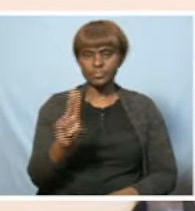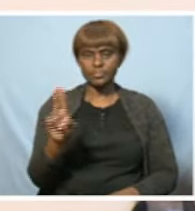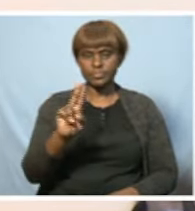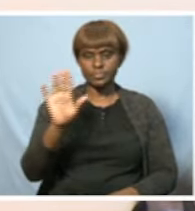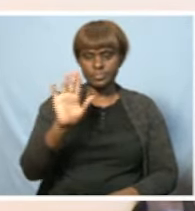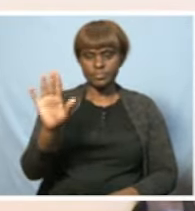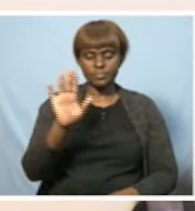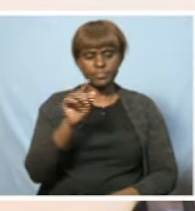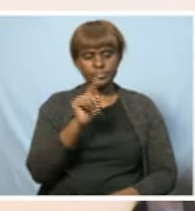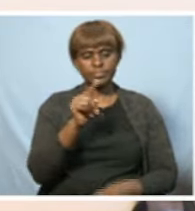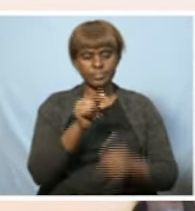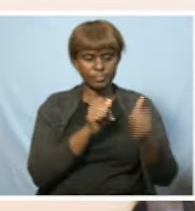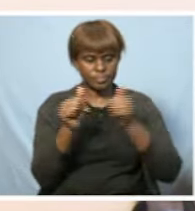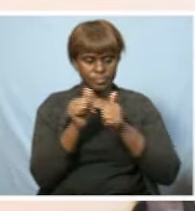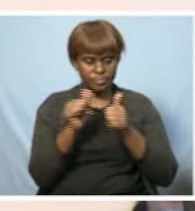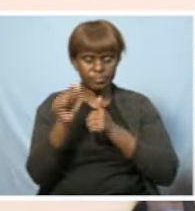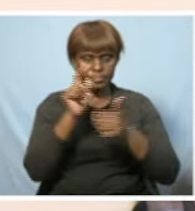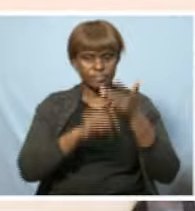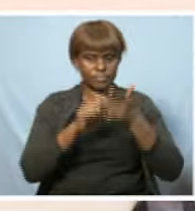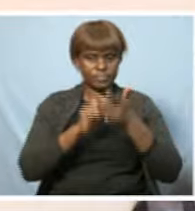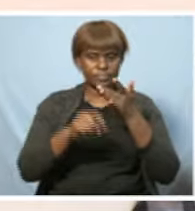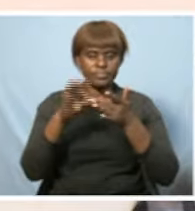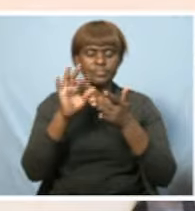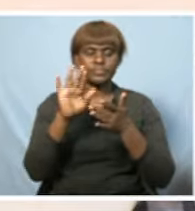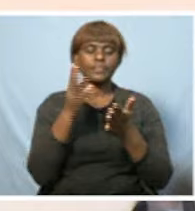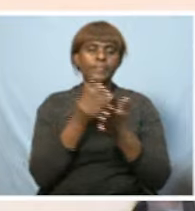of the administrative component of the fund.